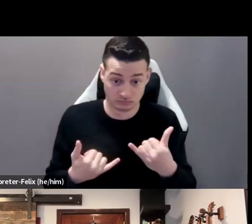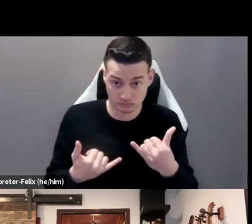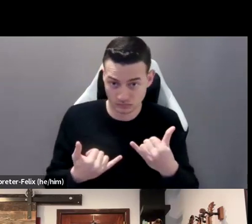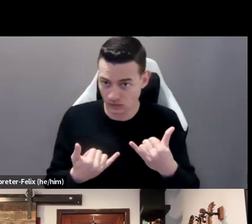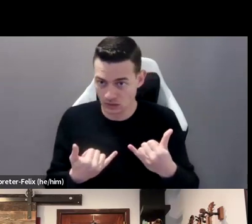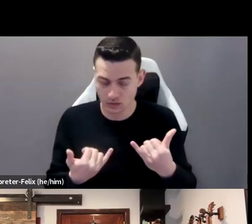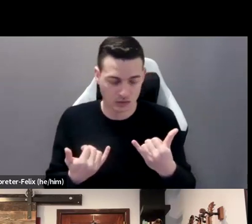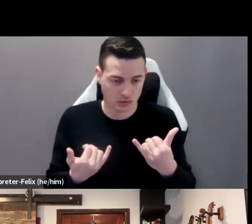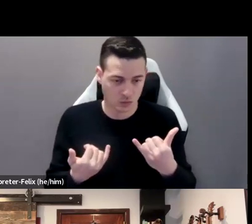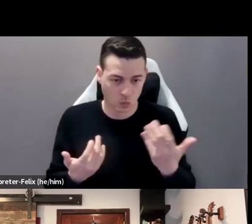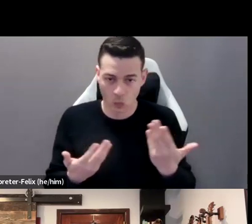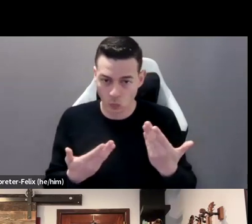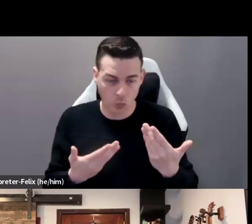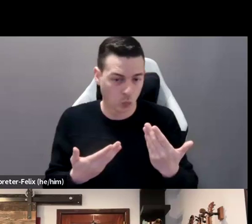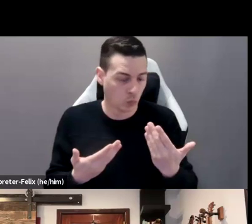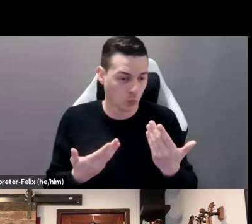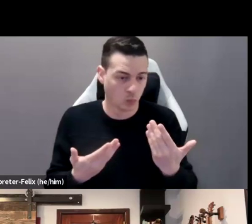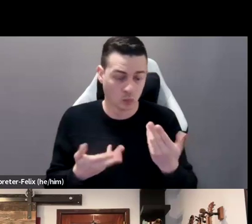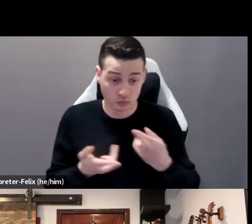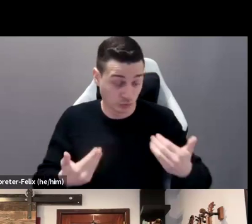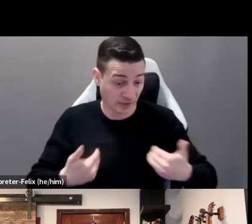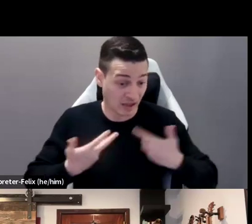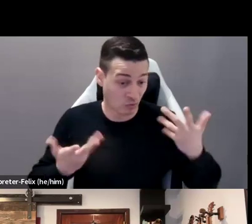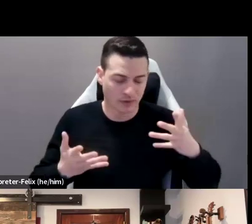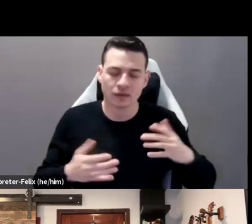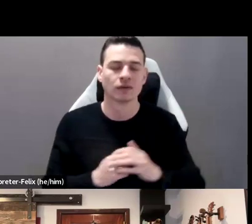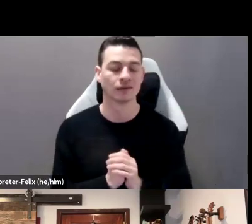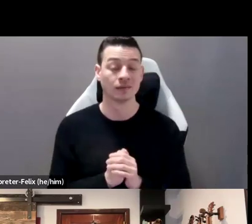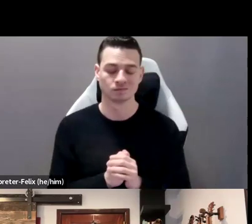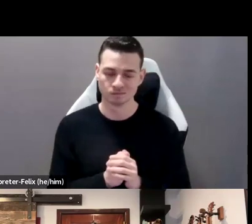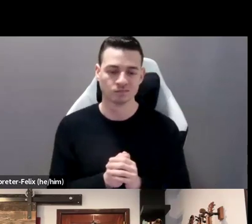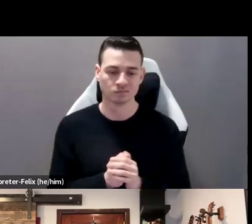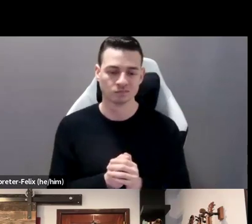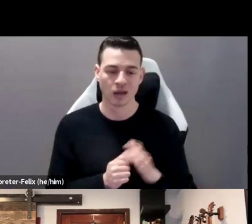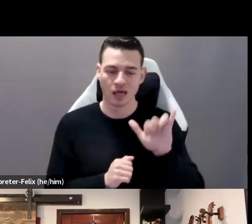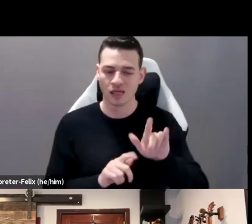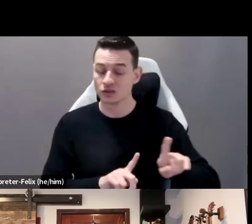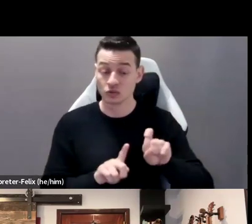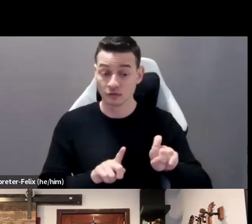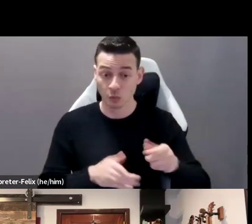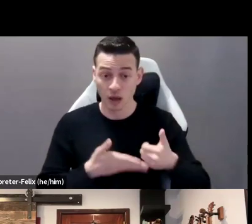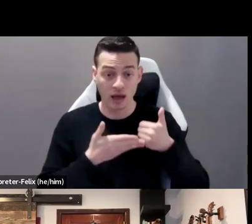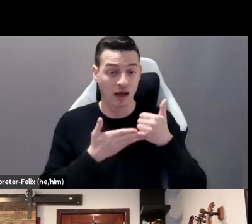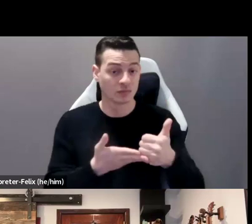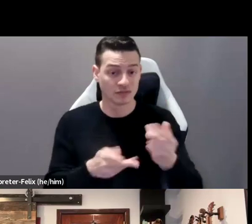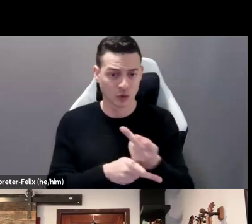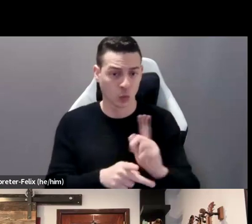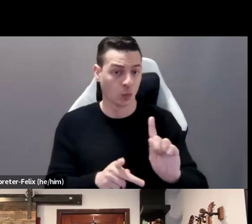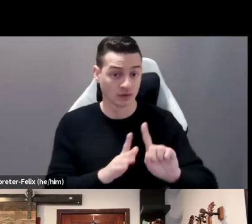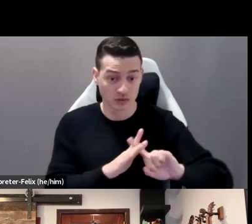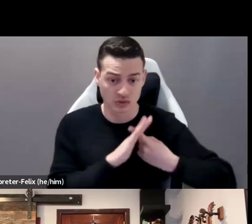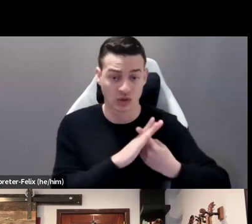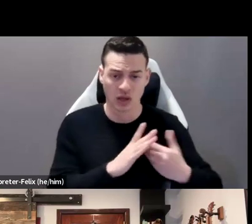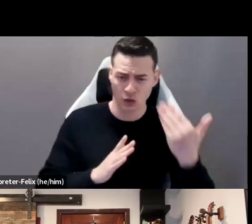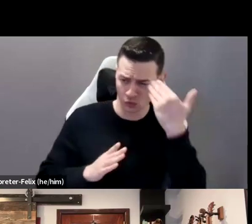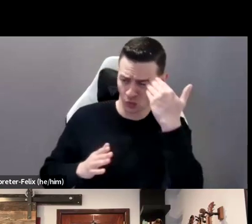survey would just at least be kind of a needs assessment for us, trying to figure out at least where to start. I mean, I know we're not going to be able